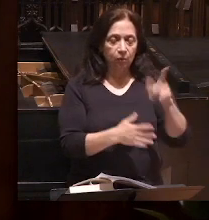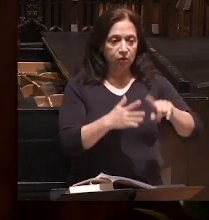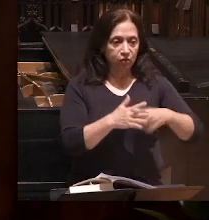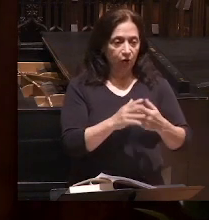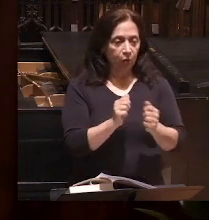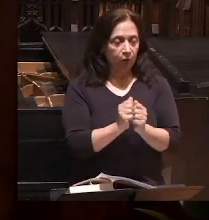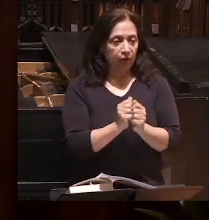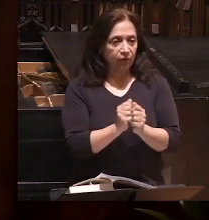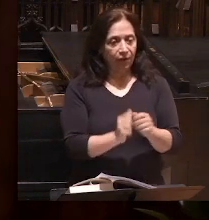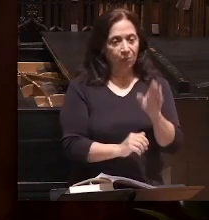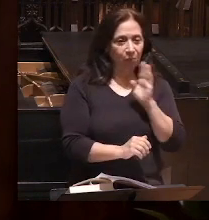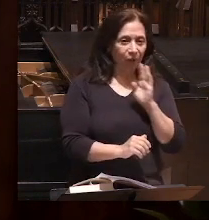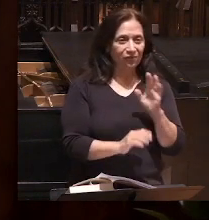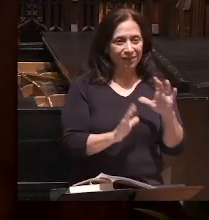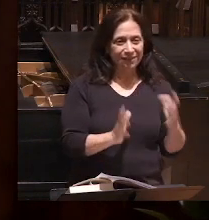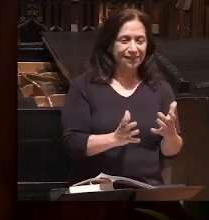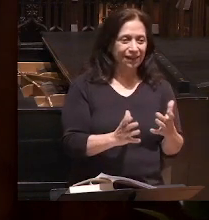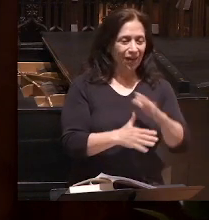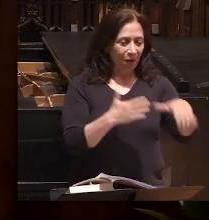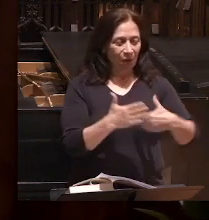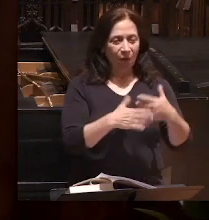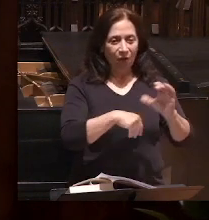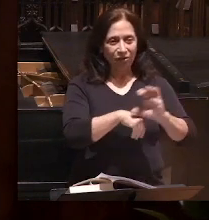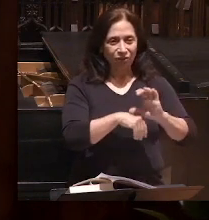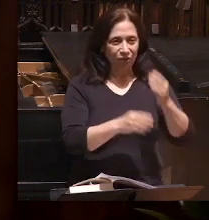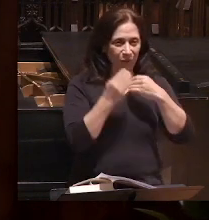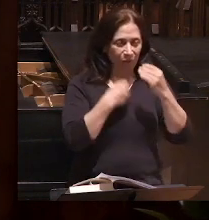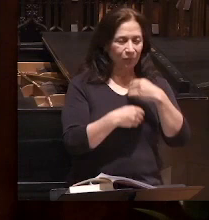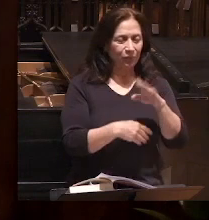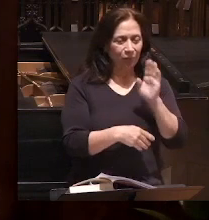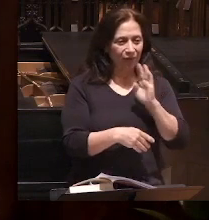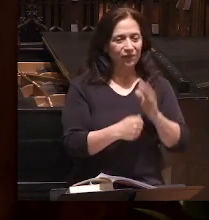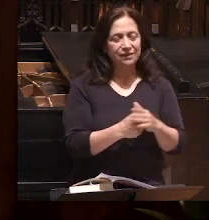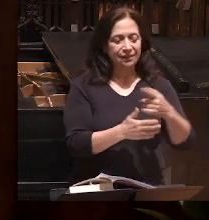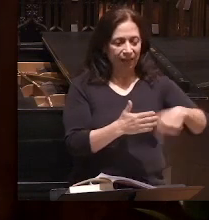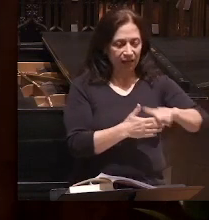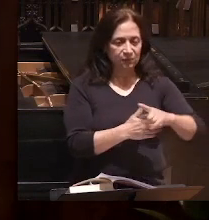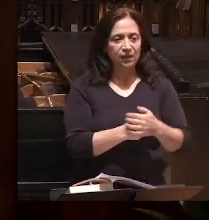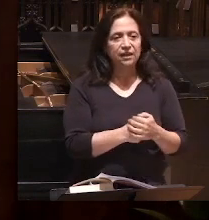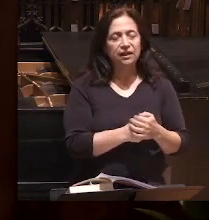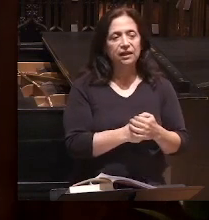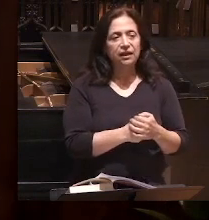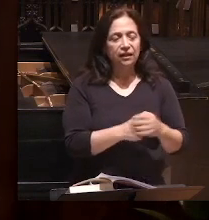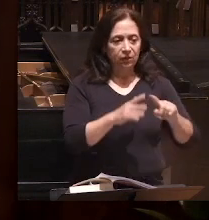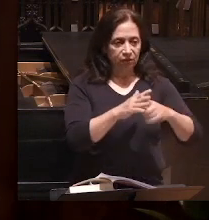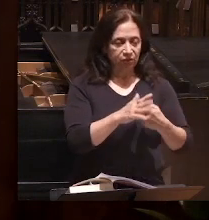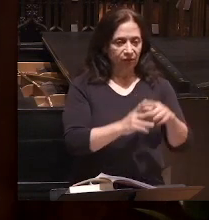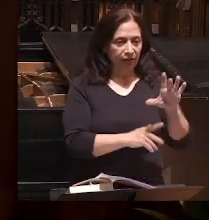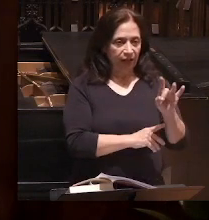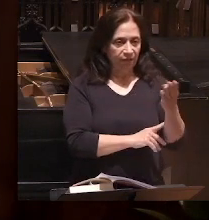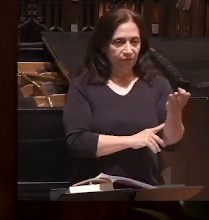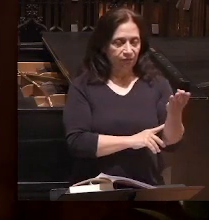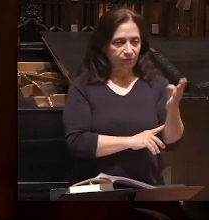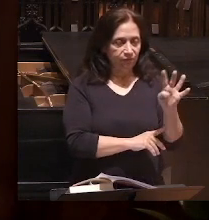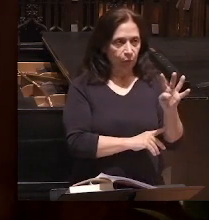off with a breakfast, with an all-church breakfast next week, beginning at 8:45 in the